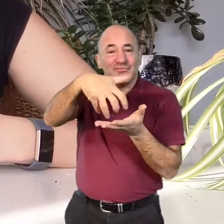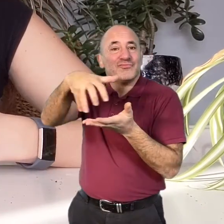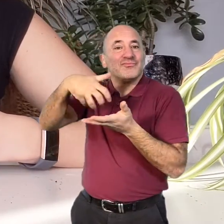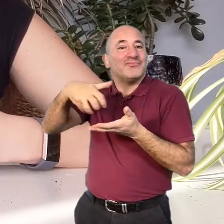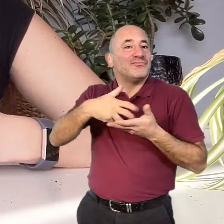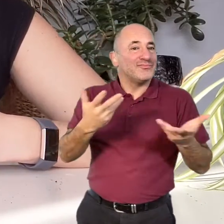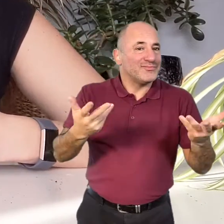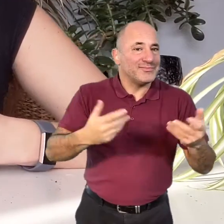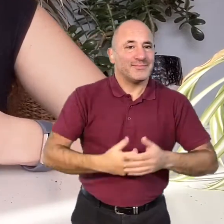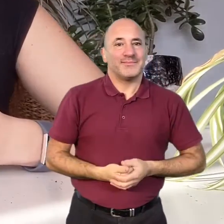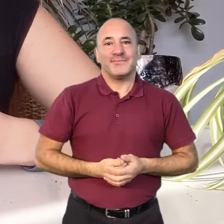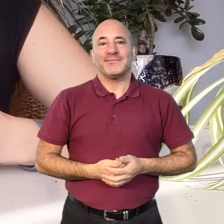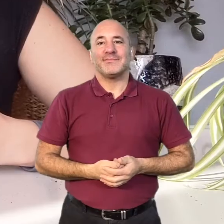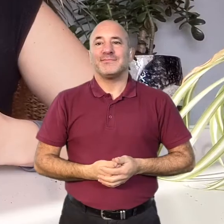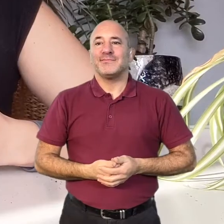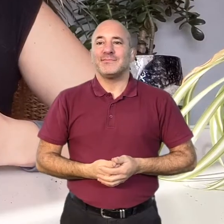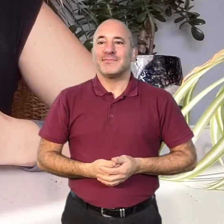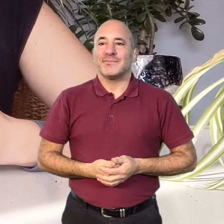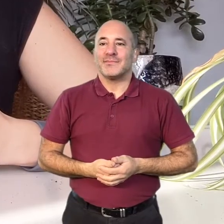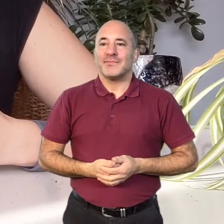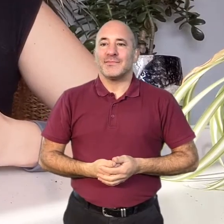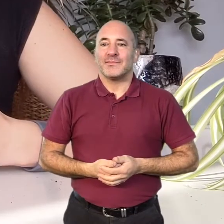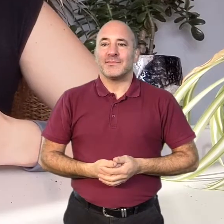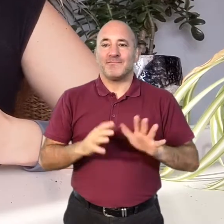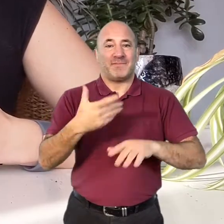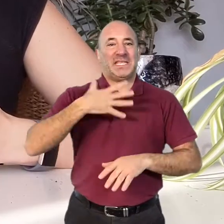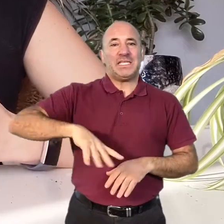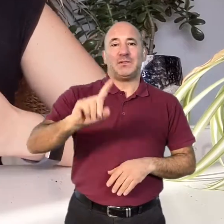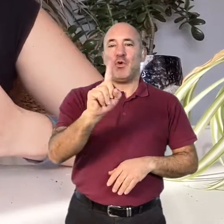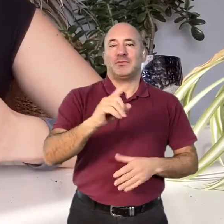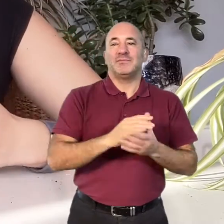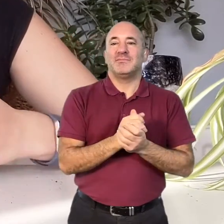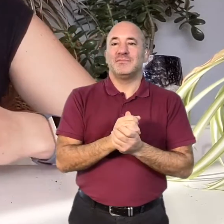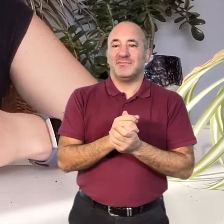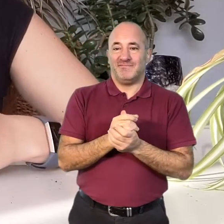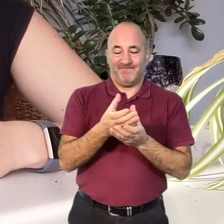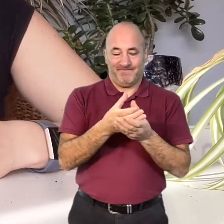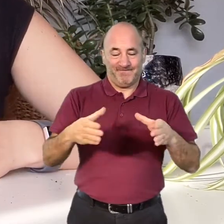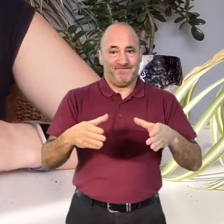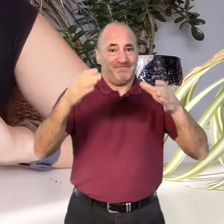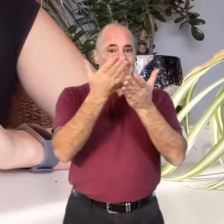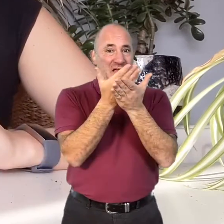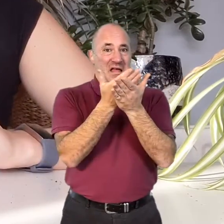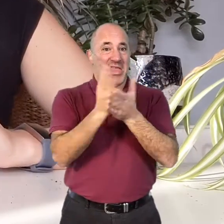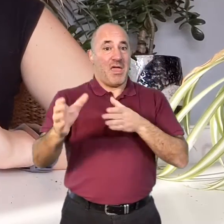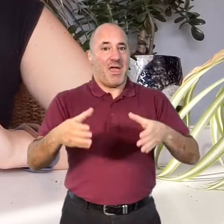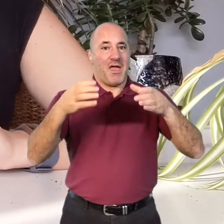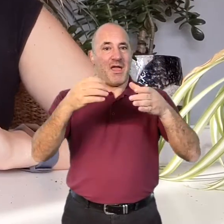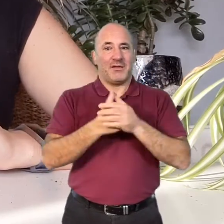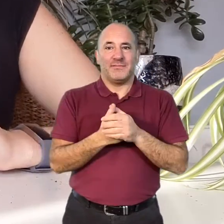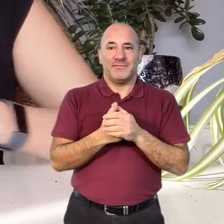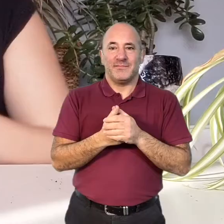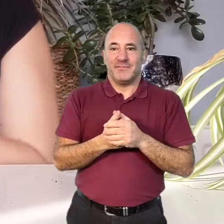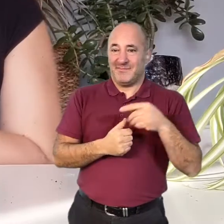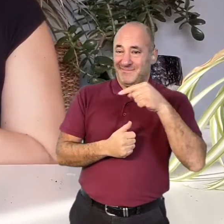collect the materials that you need. So the first thing that you'll need is a clear container.